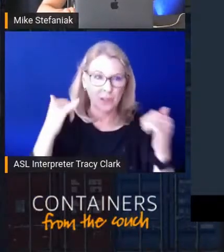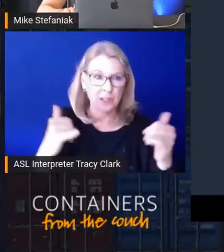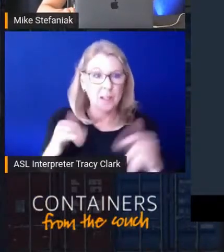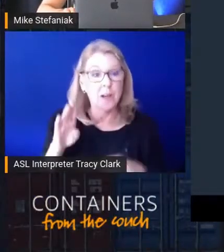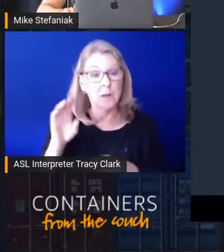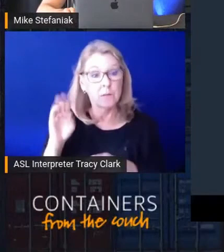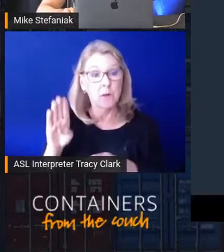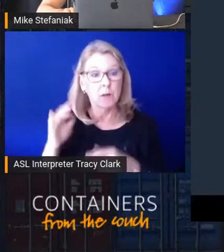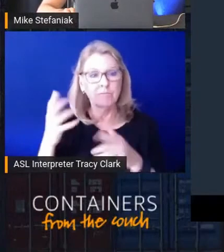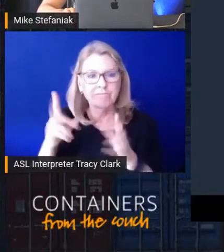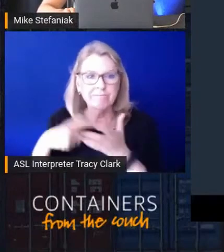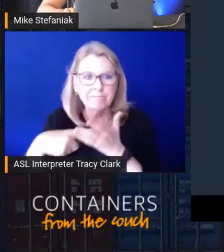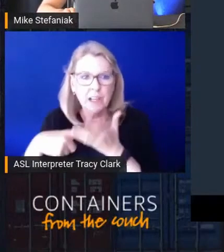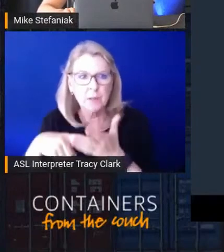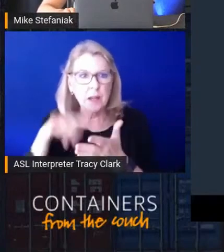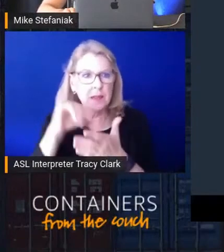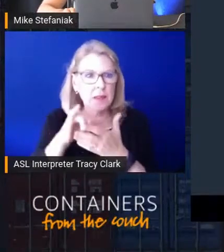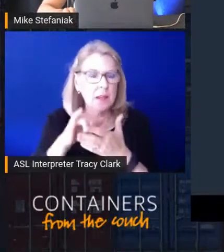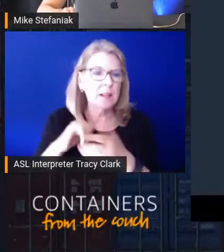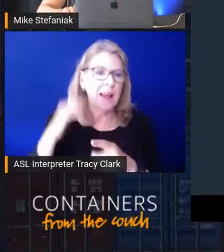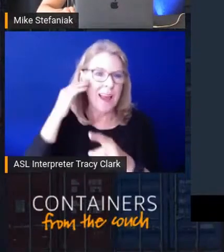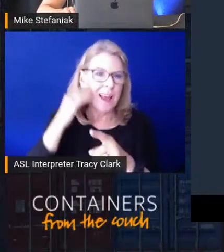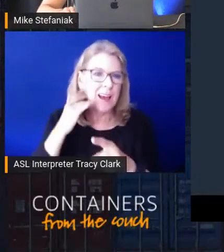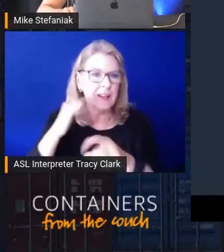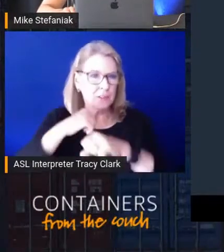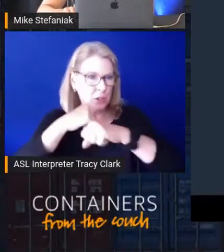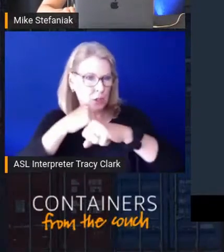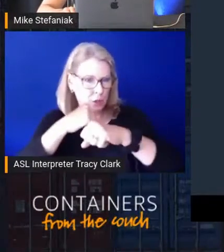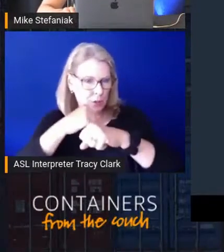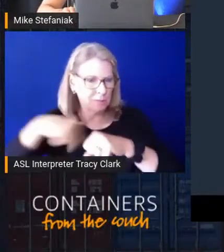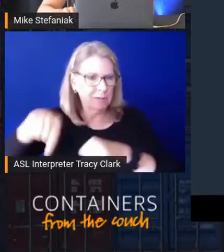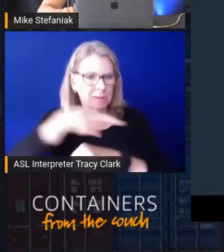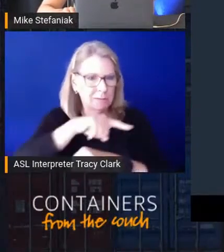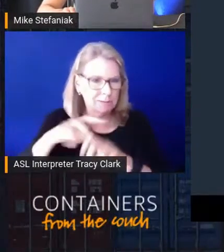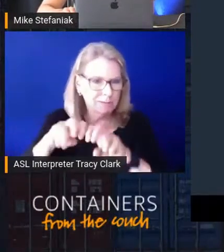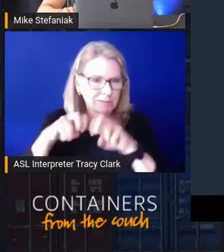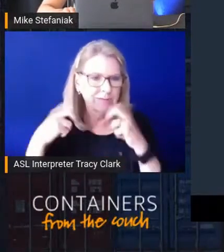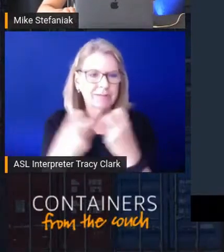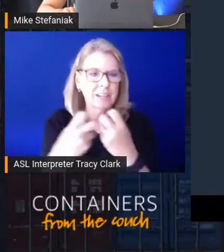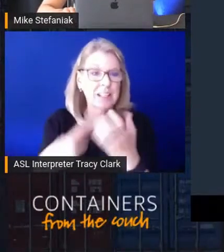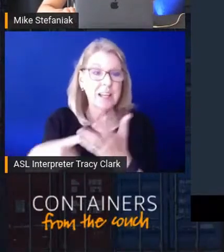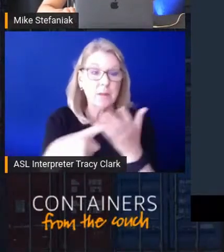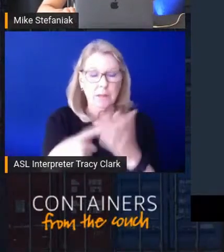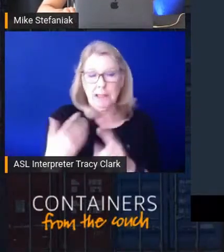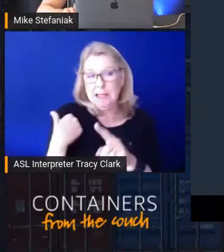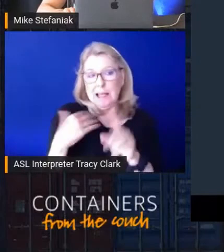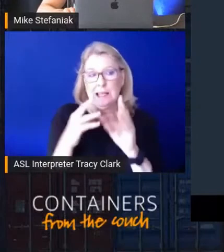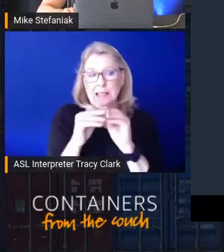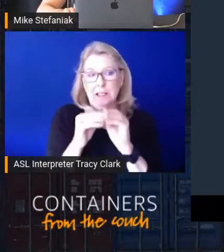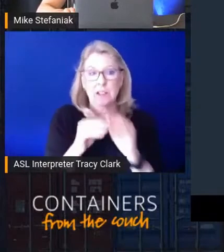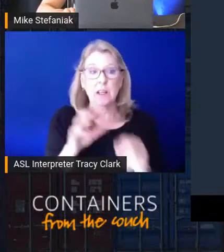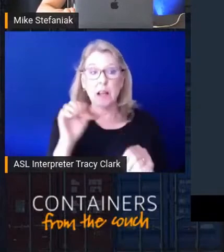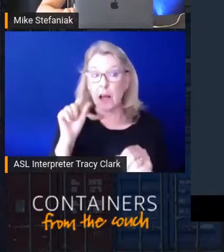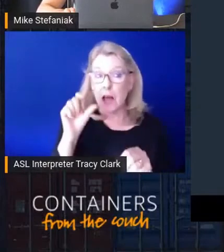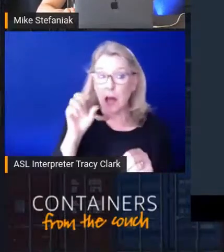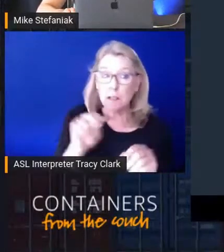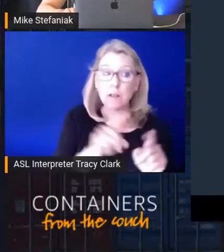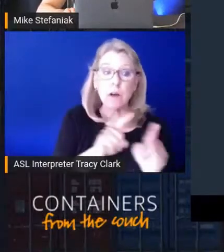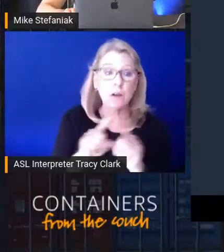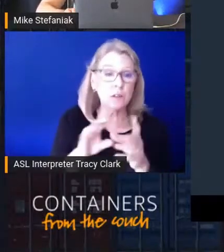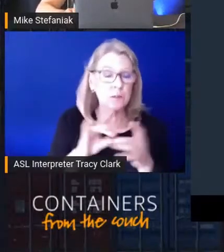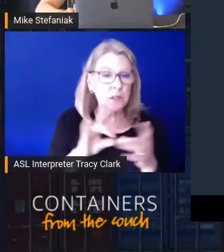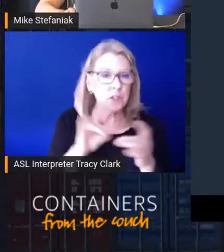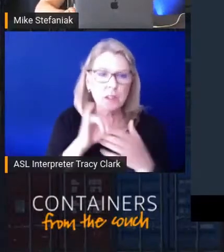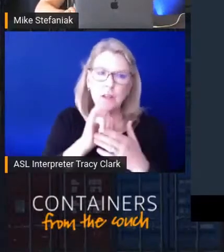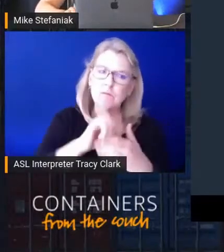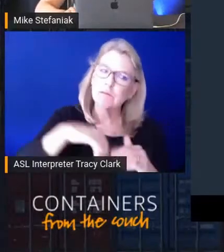security roundtable the last session. Alan mentioned it before. It's the top priority for a reason. It's the thing we spend